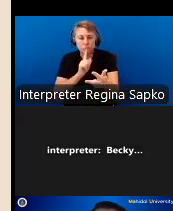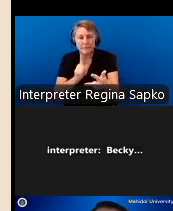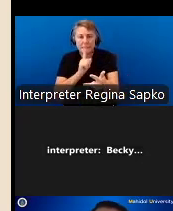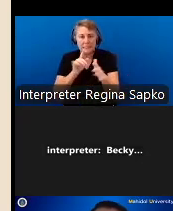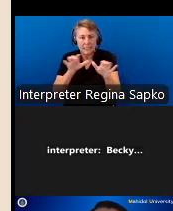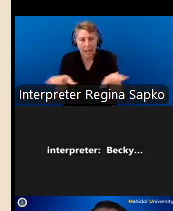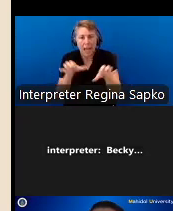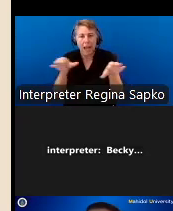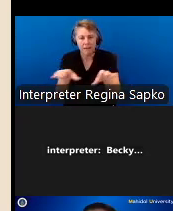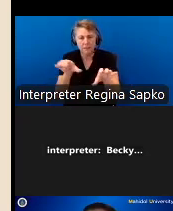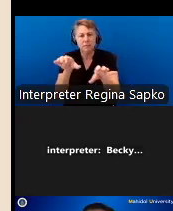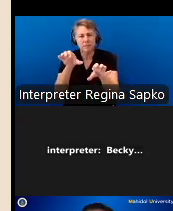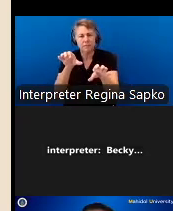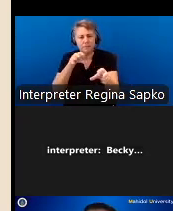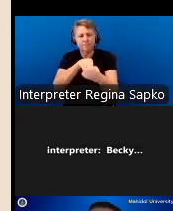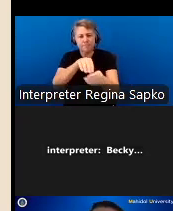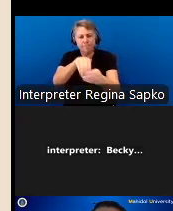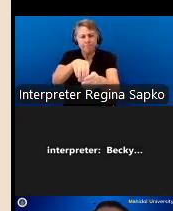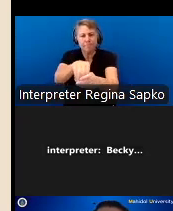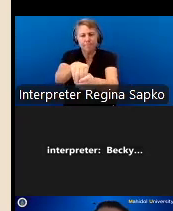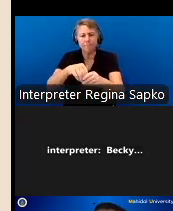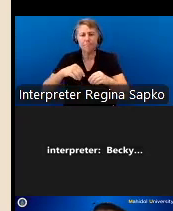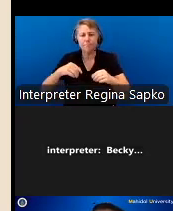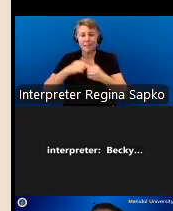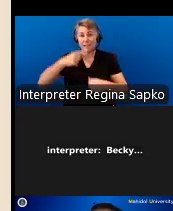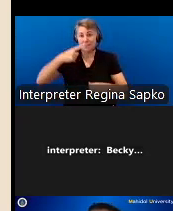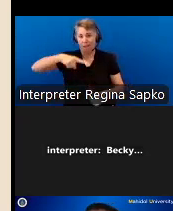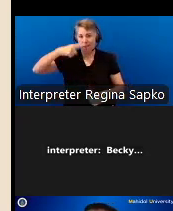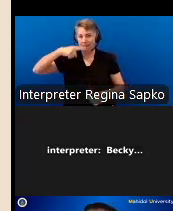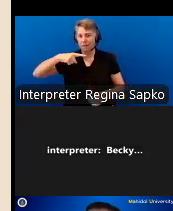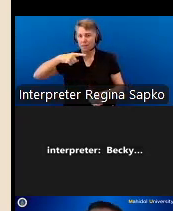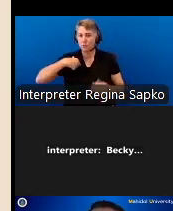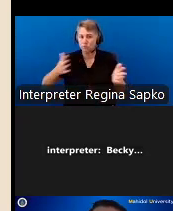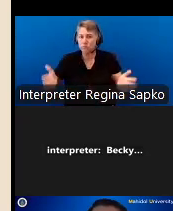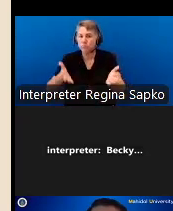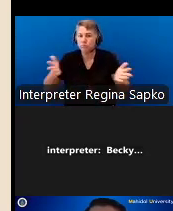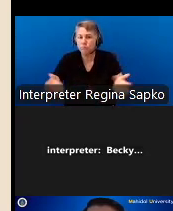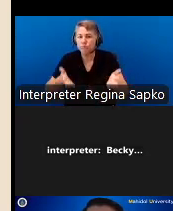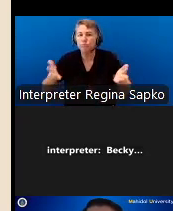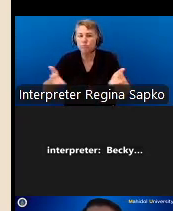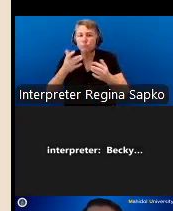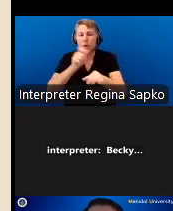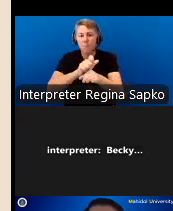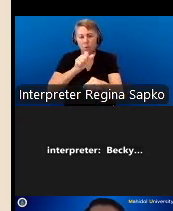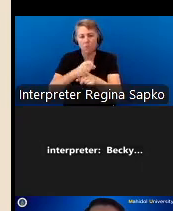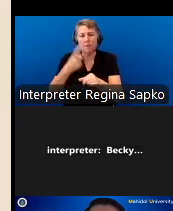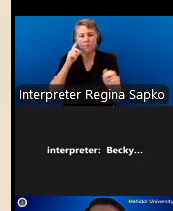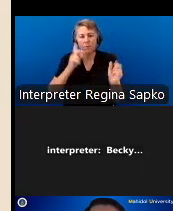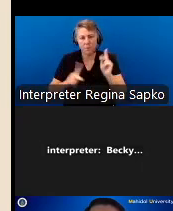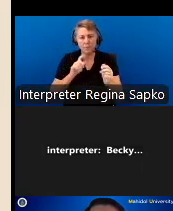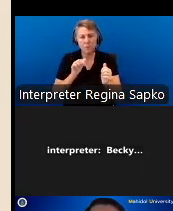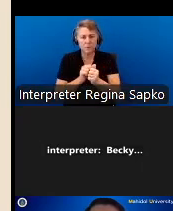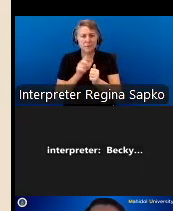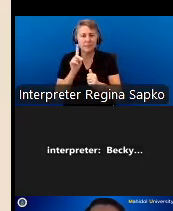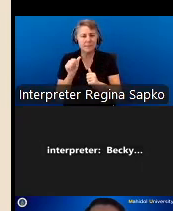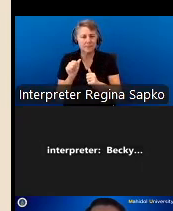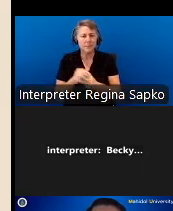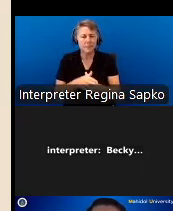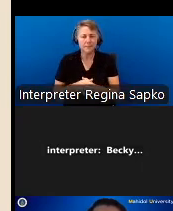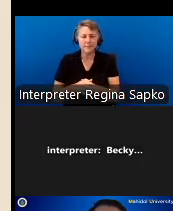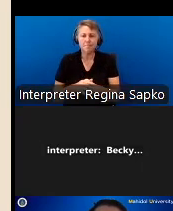the role actor in Thailand to promote employment and workforce for person with